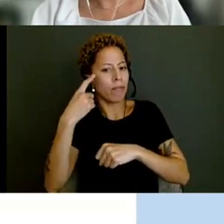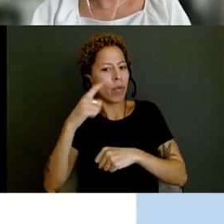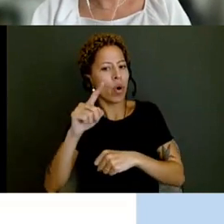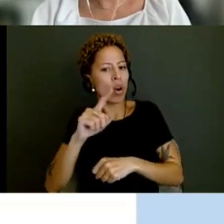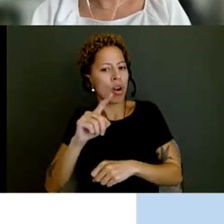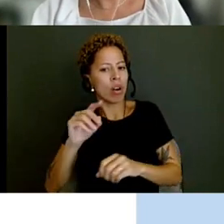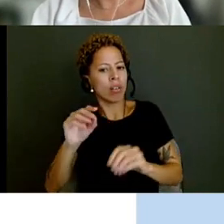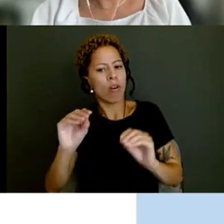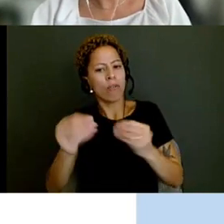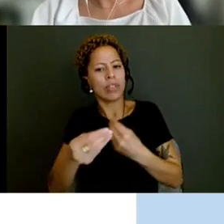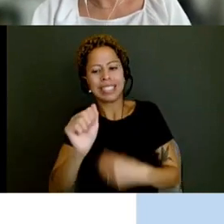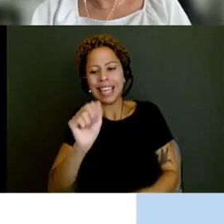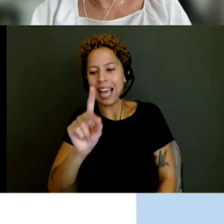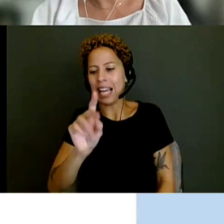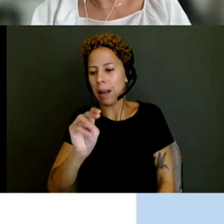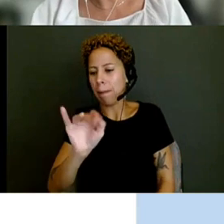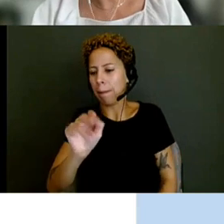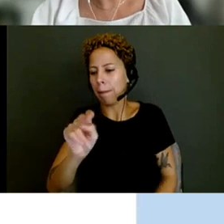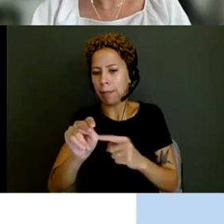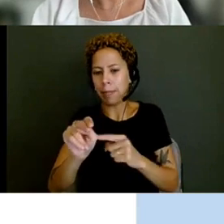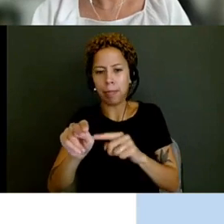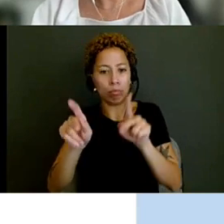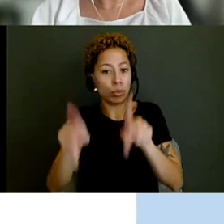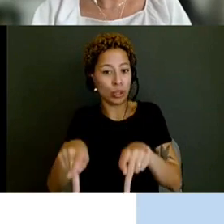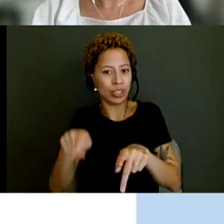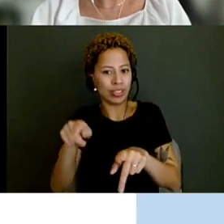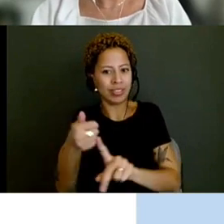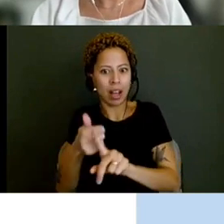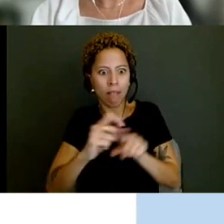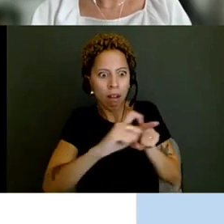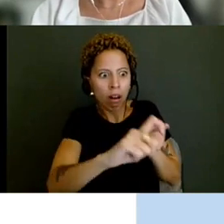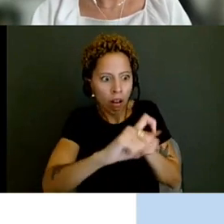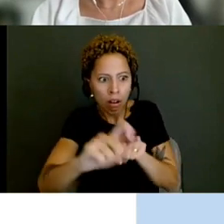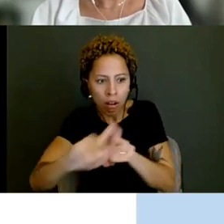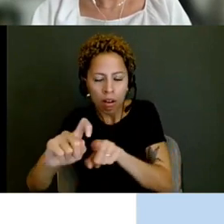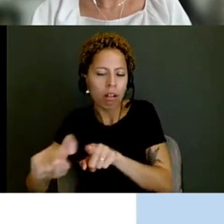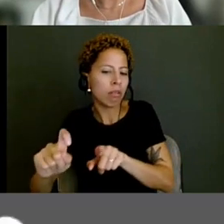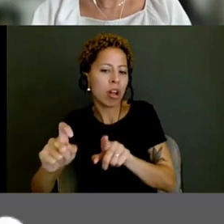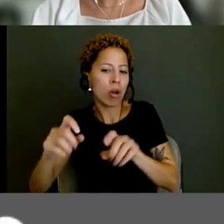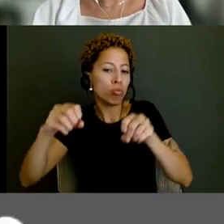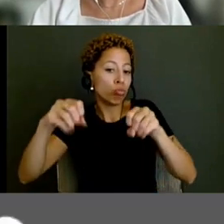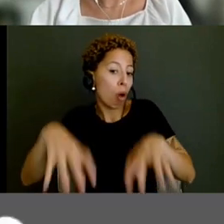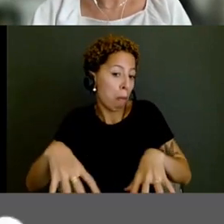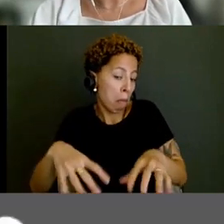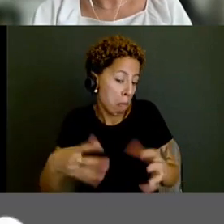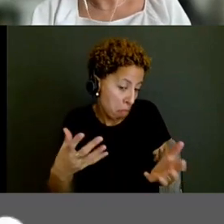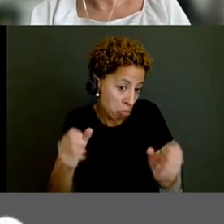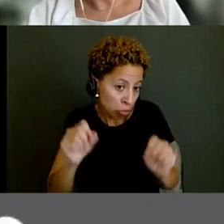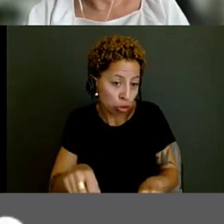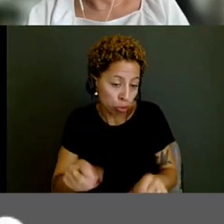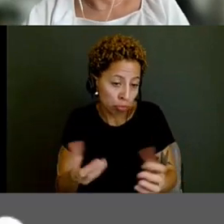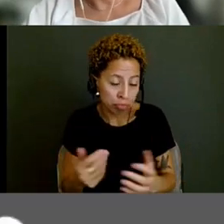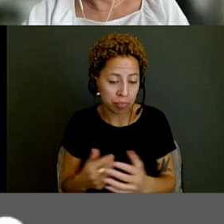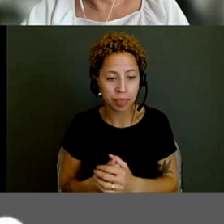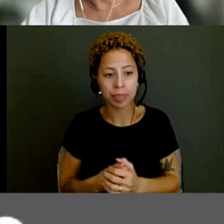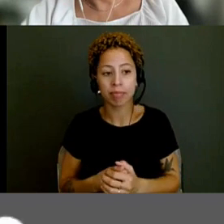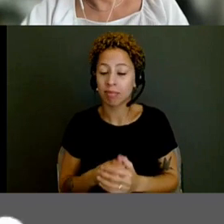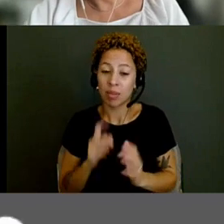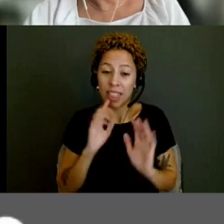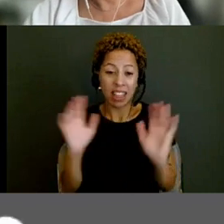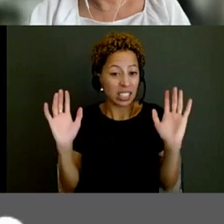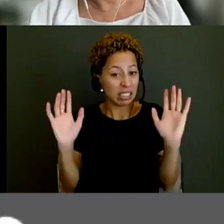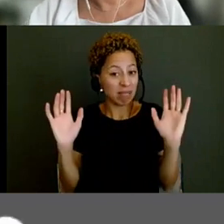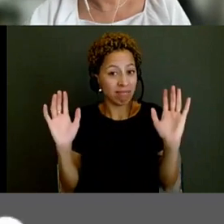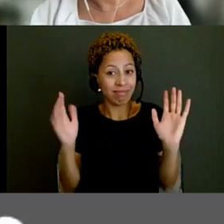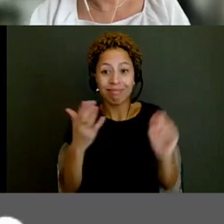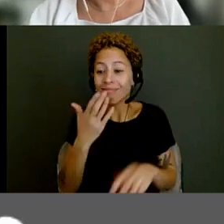to phone people. And so this might be a faster way. Next, please. And that's it. So thank you so much